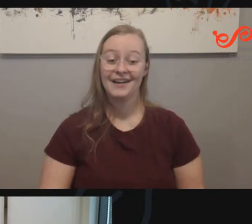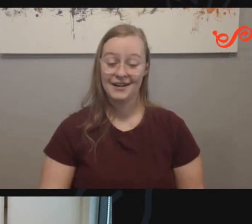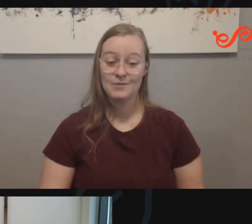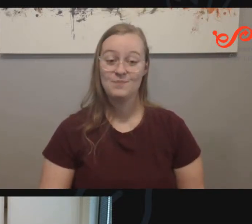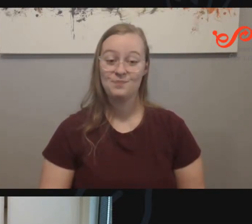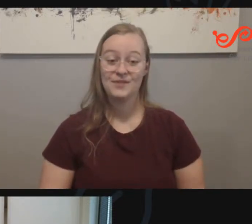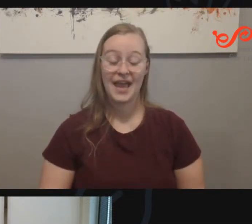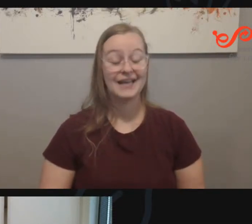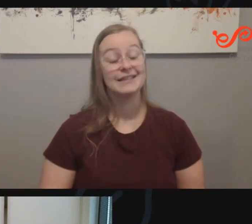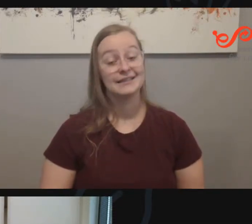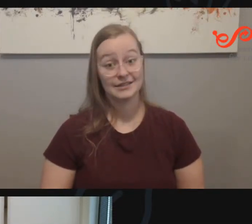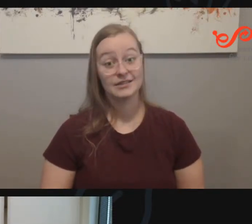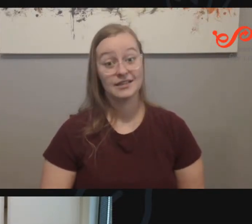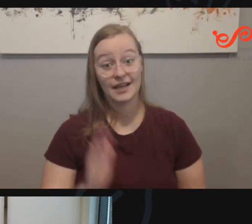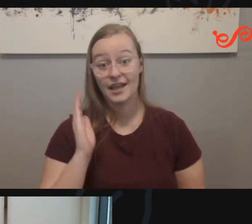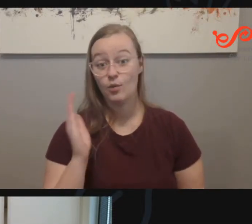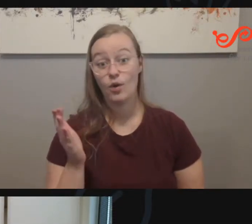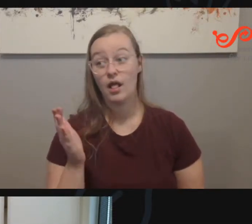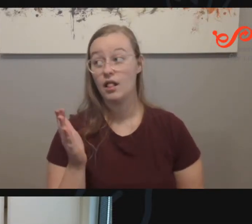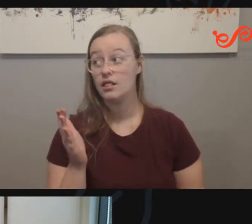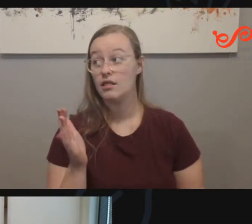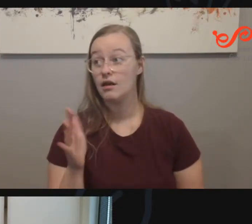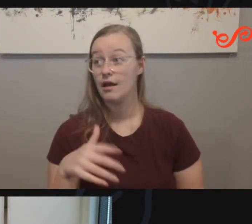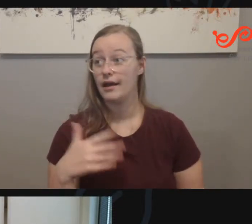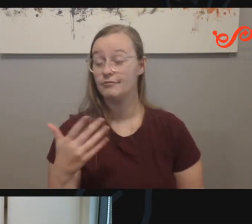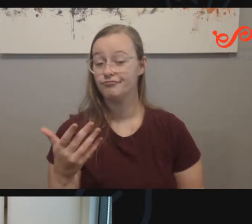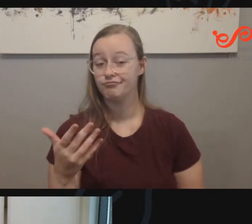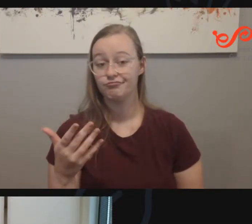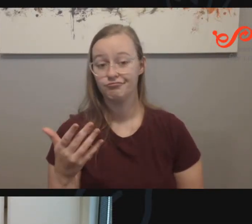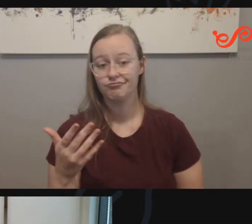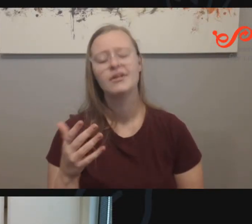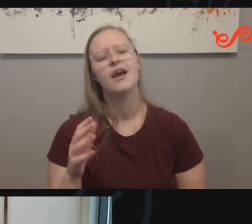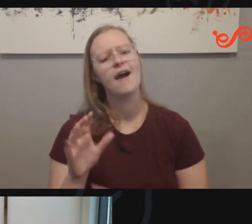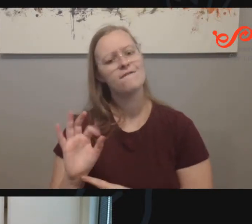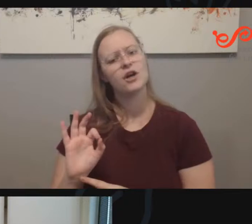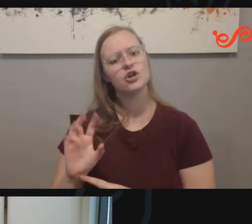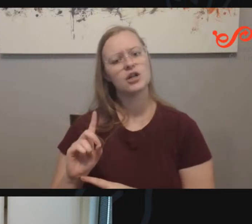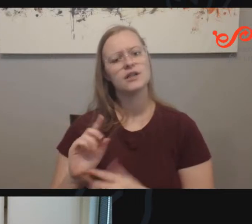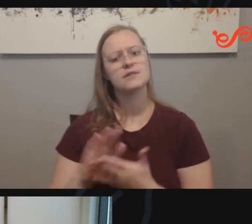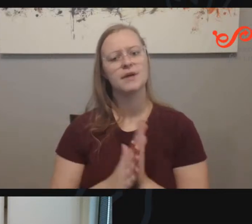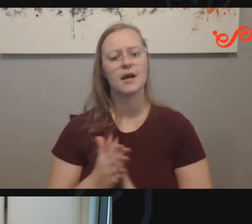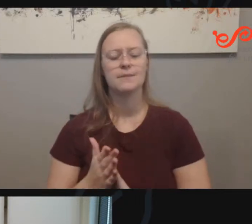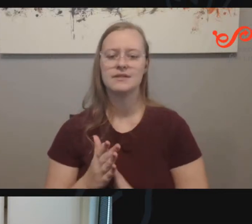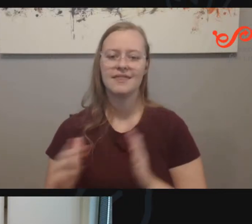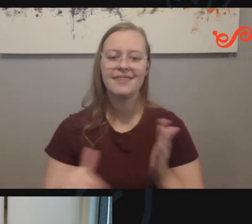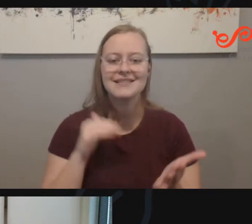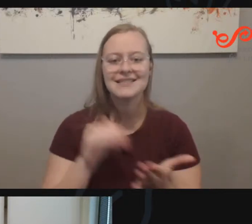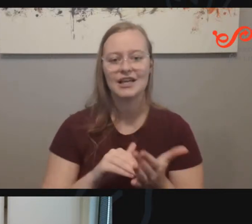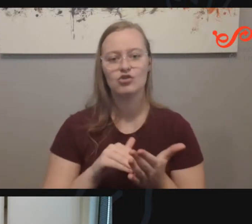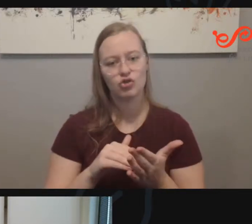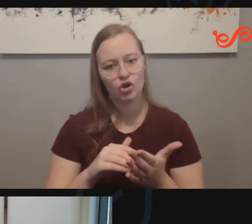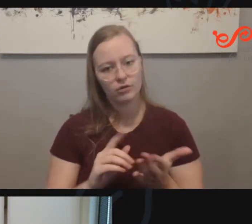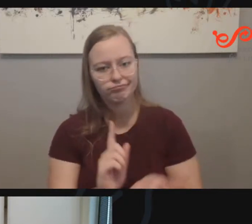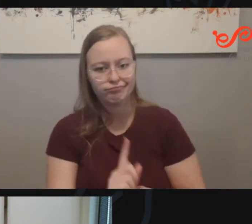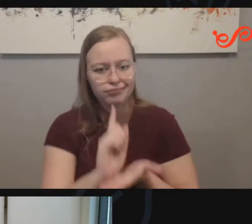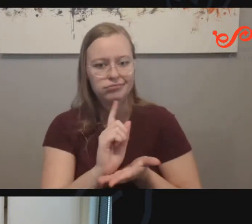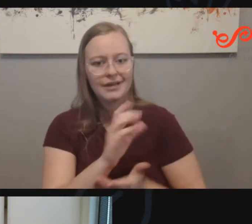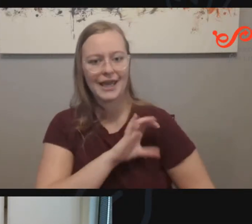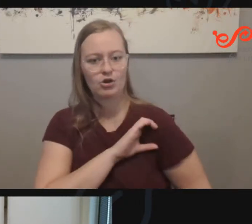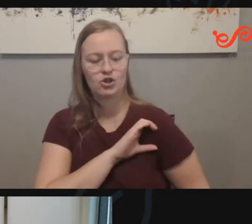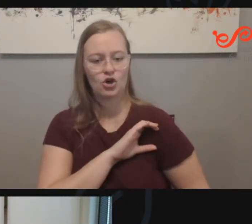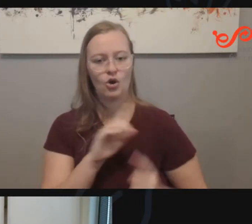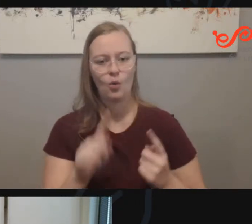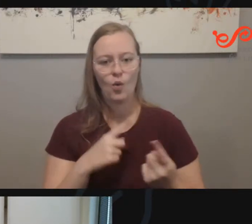and it will run. Douglass becomes the central figure when I'm dealing with his